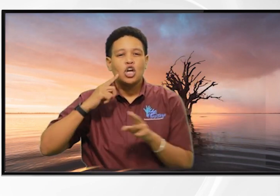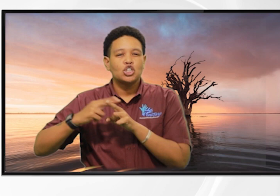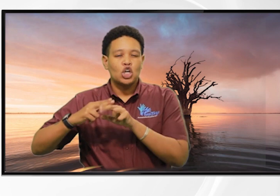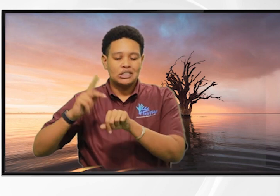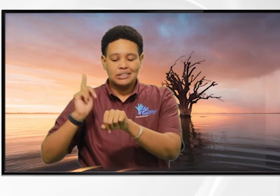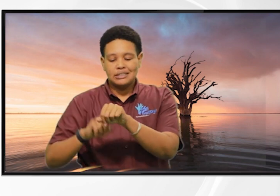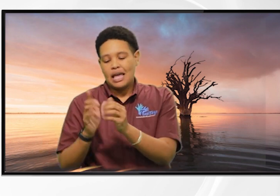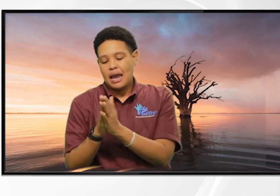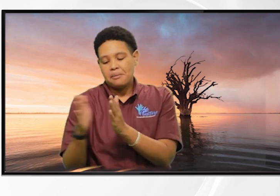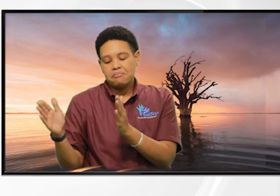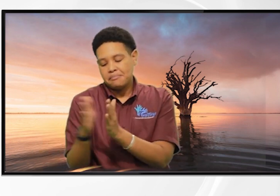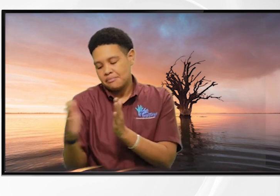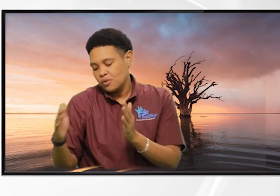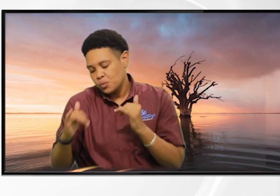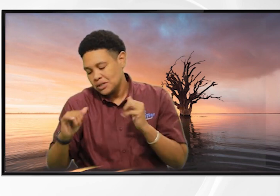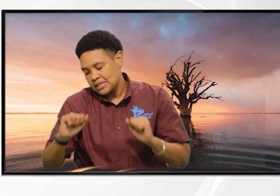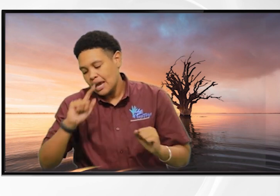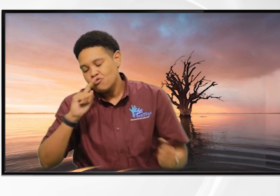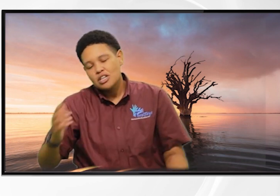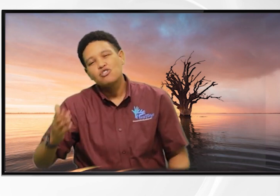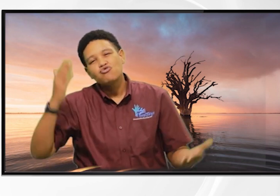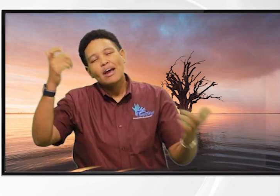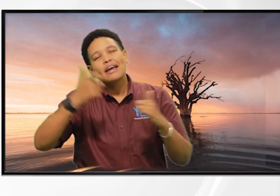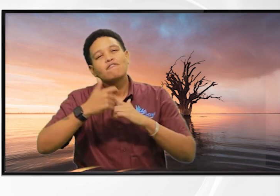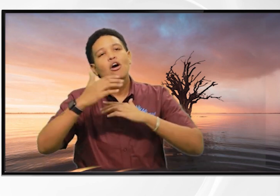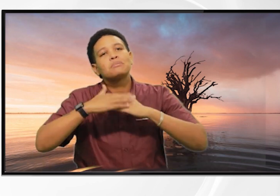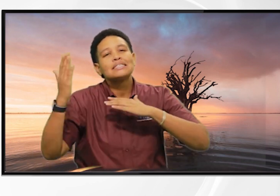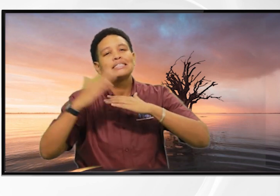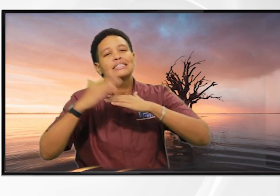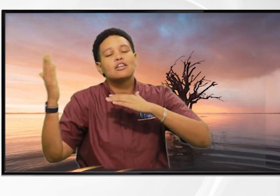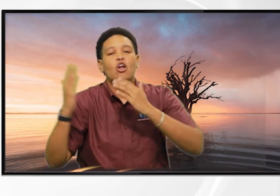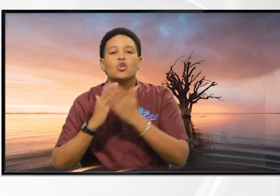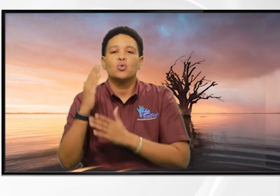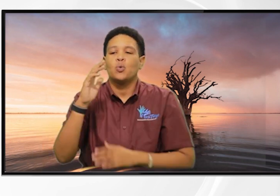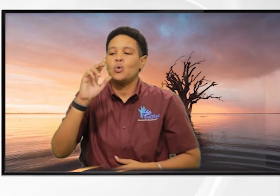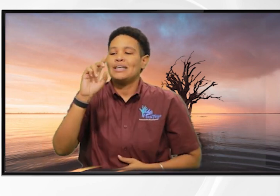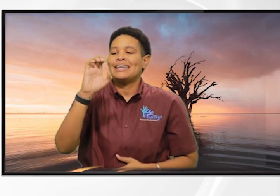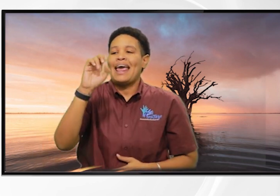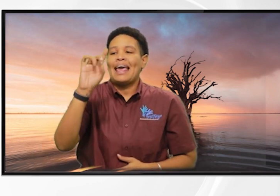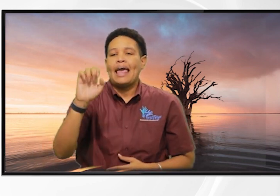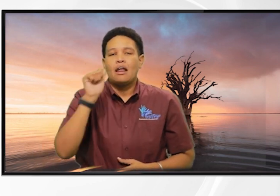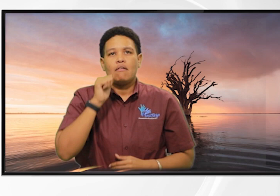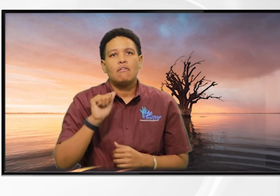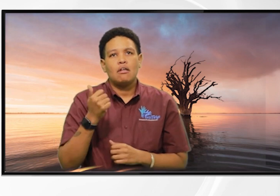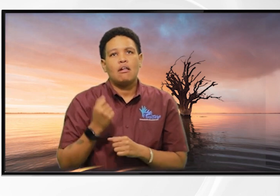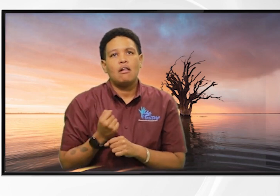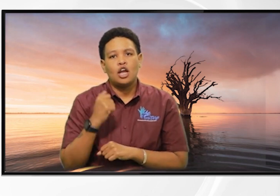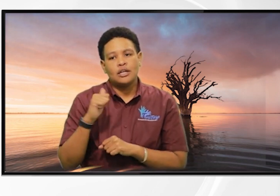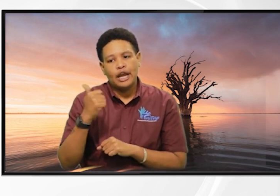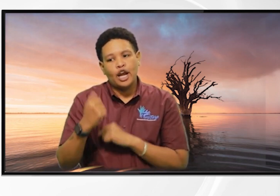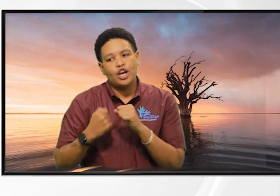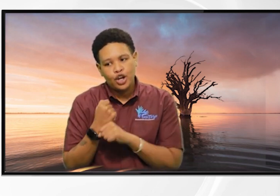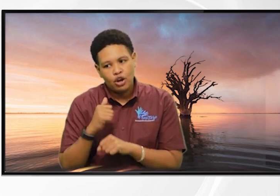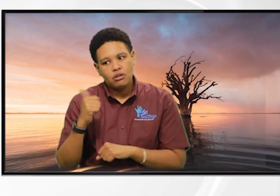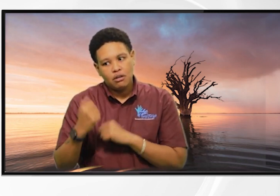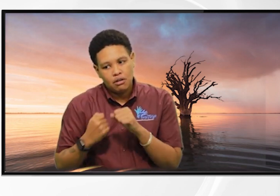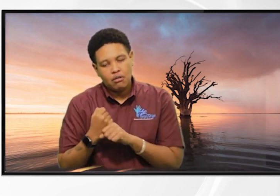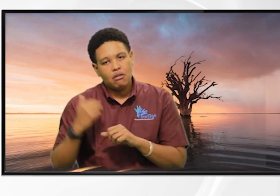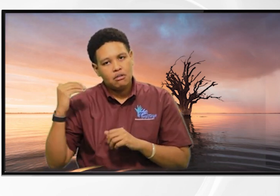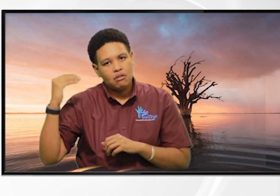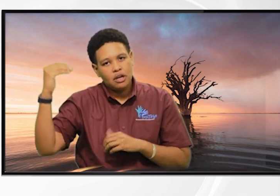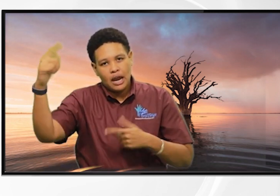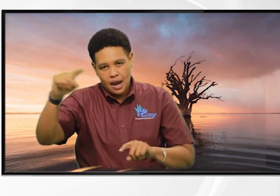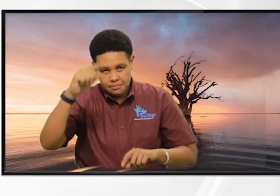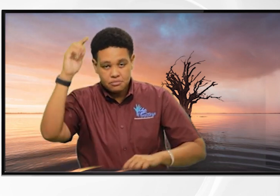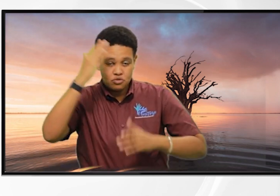scales, which can range from seasonal through decadal. Some of the changes are due to the known